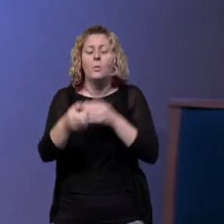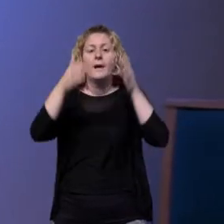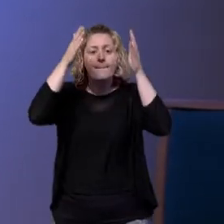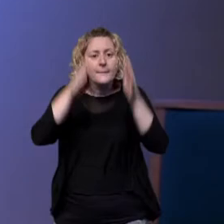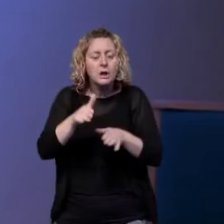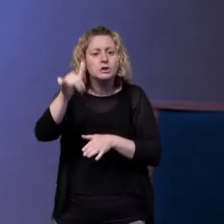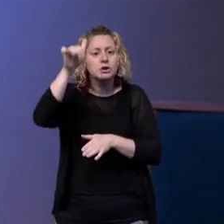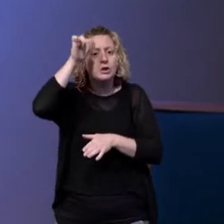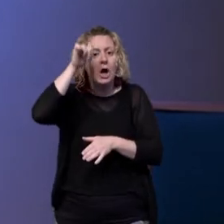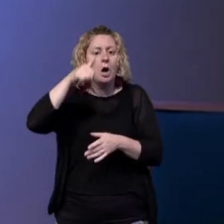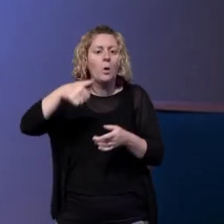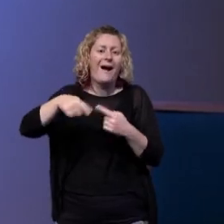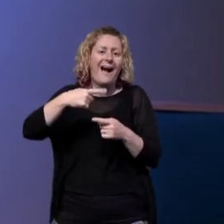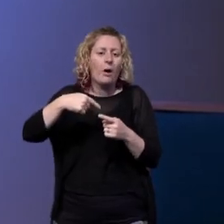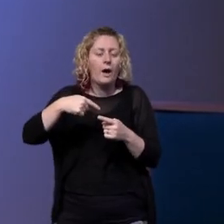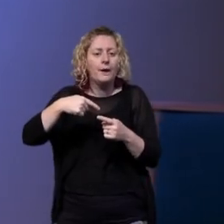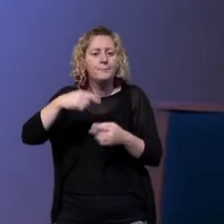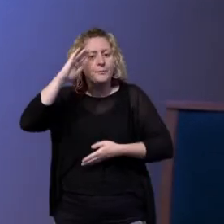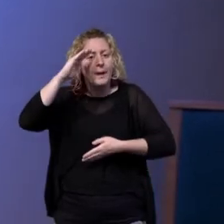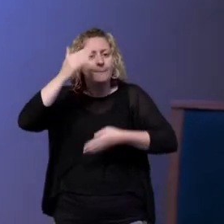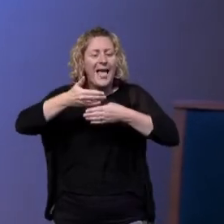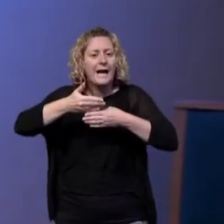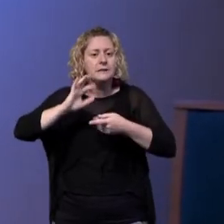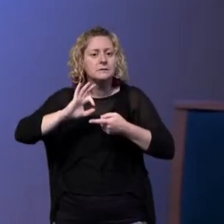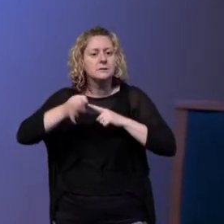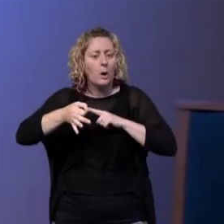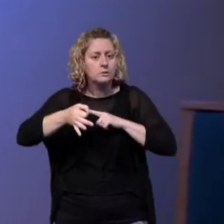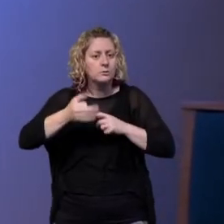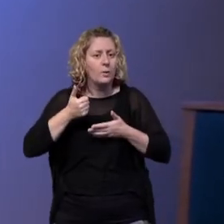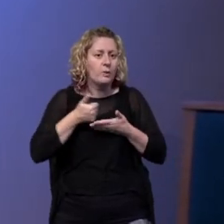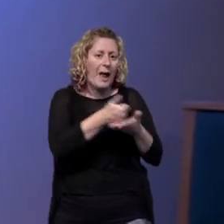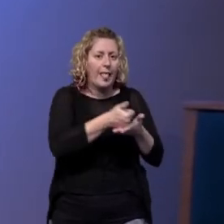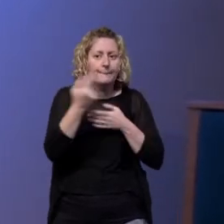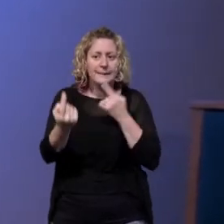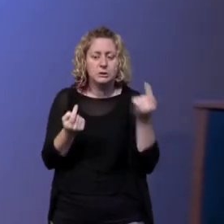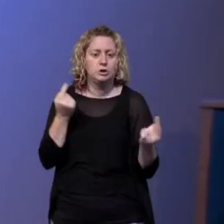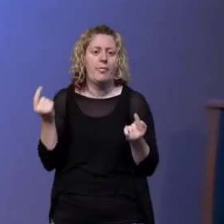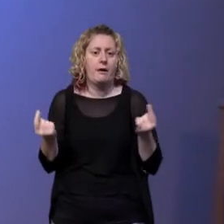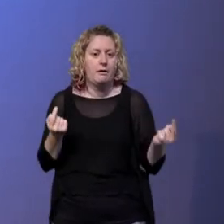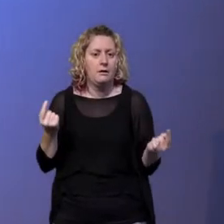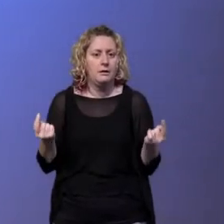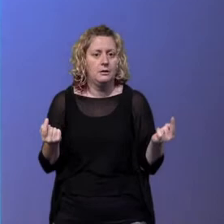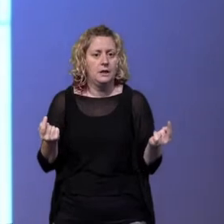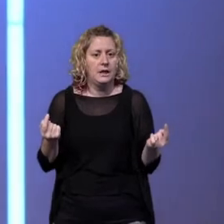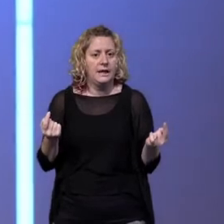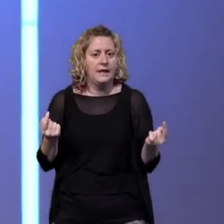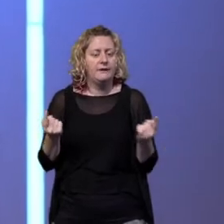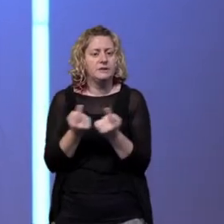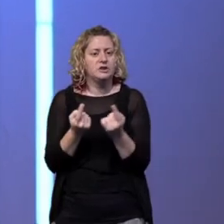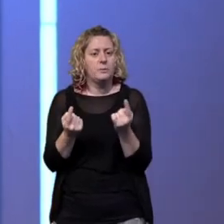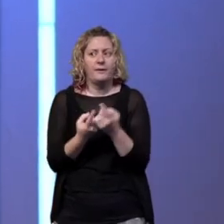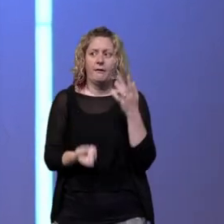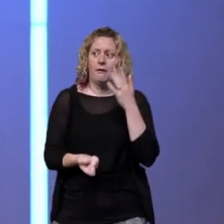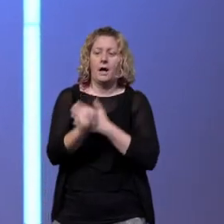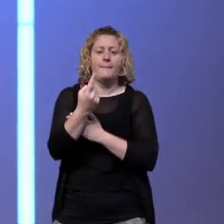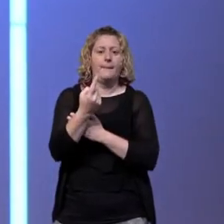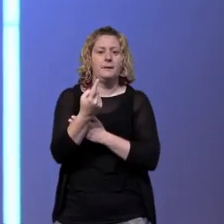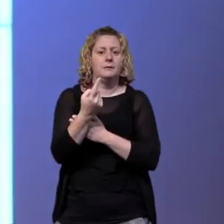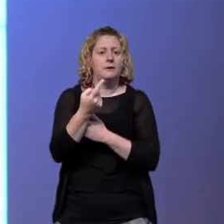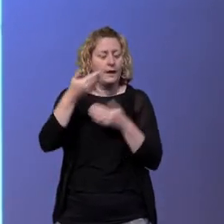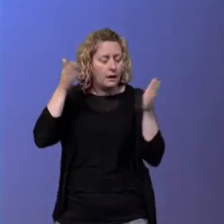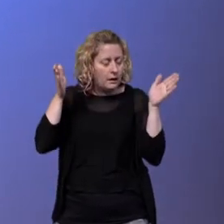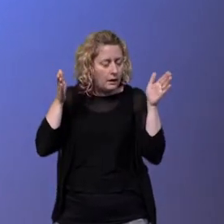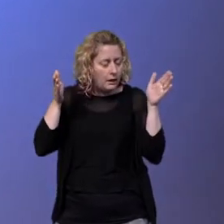blind spots, and we've got to help other people with theirs. And if anything's come up with Fletcher and Ravi, it's the blind spot